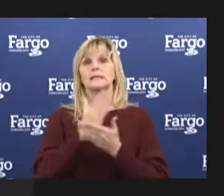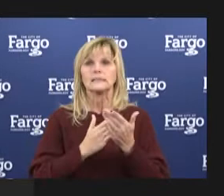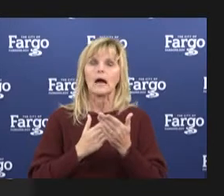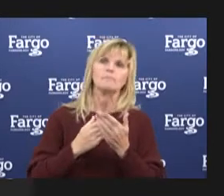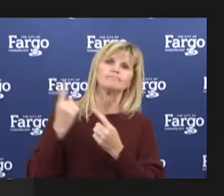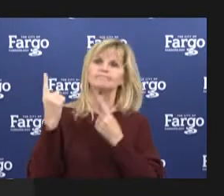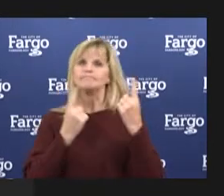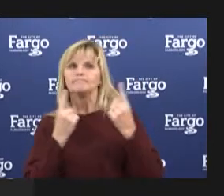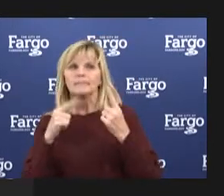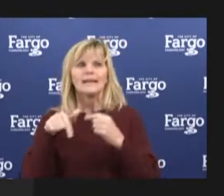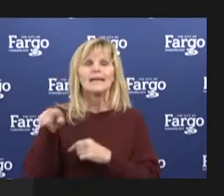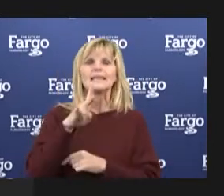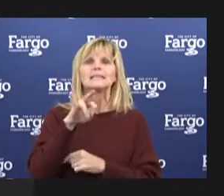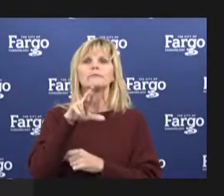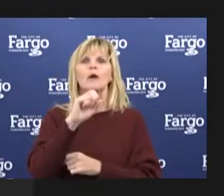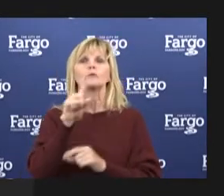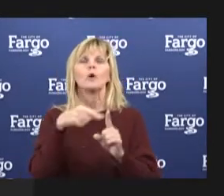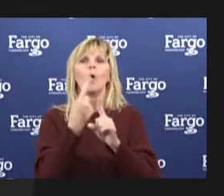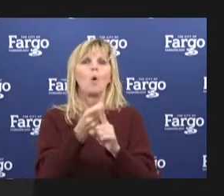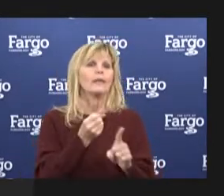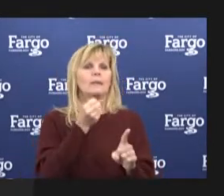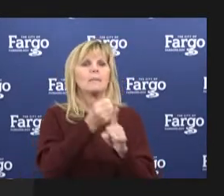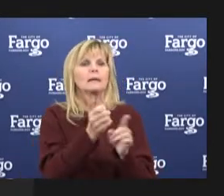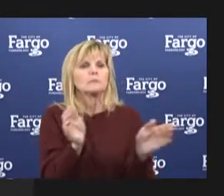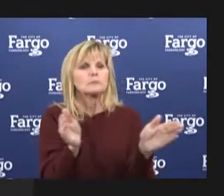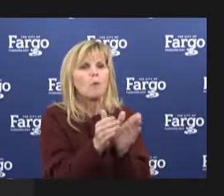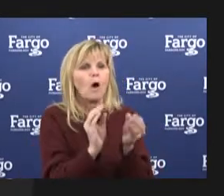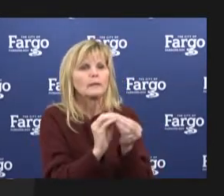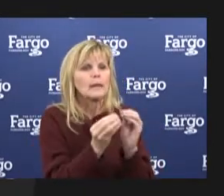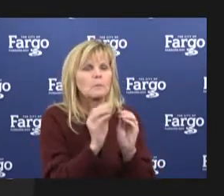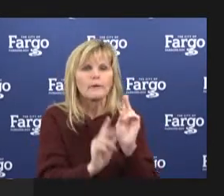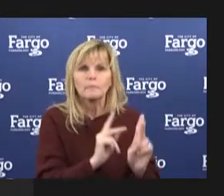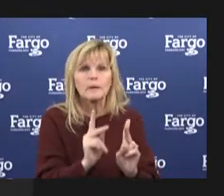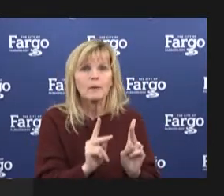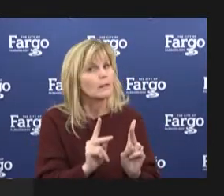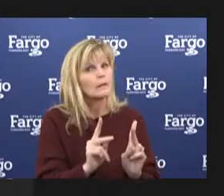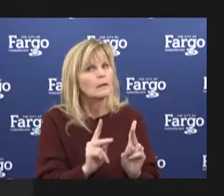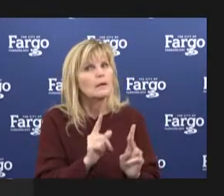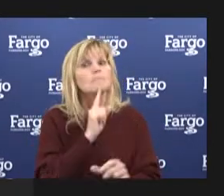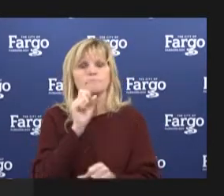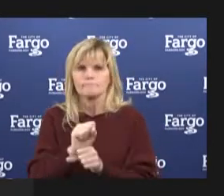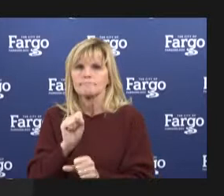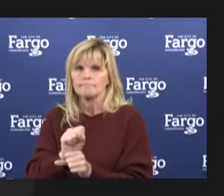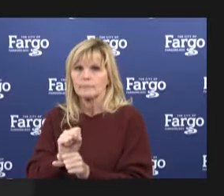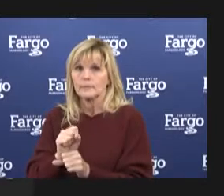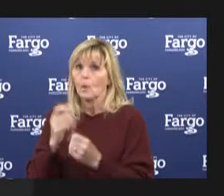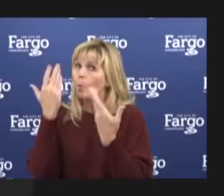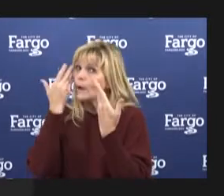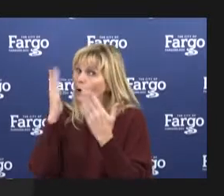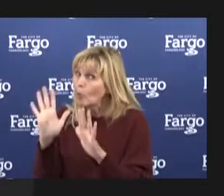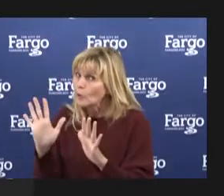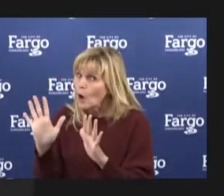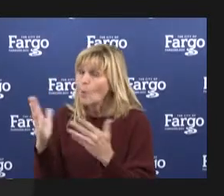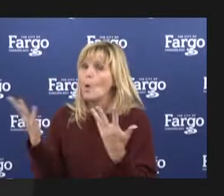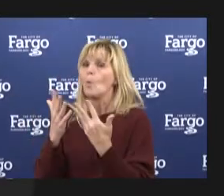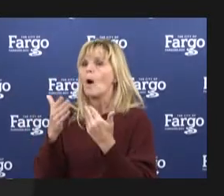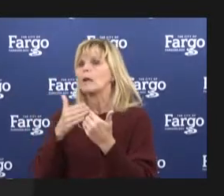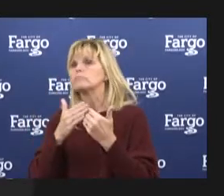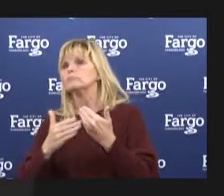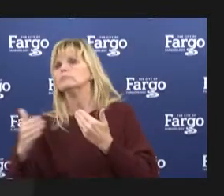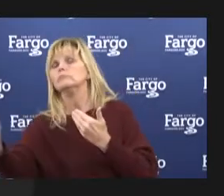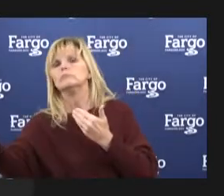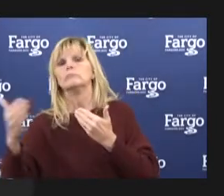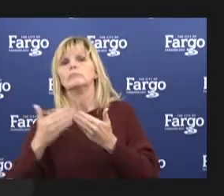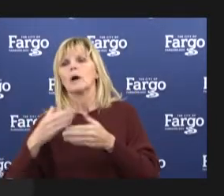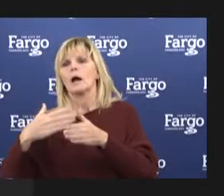thoughts that this virus only impacts a small portion of our population. But the reality is we don't know what the long-term consequences may